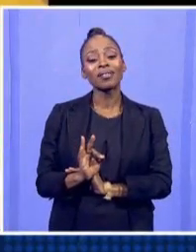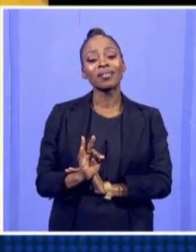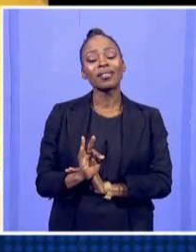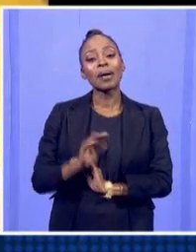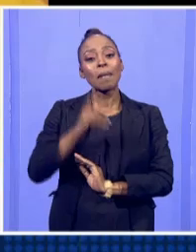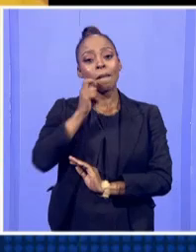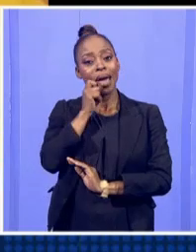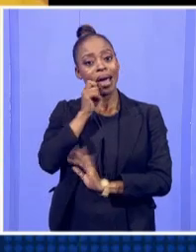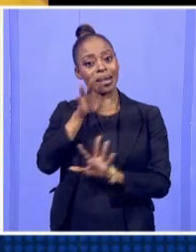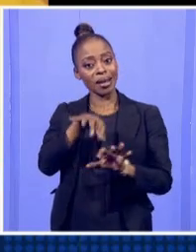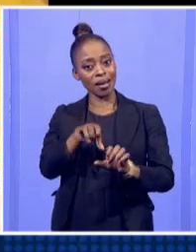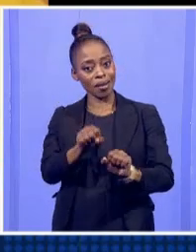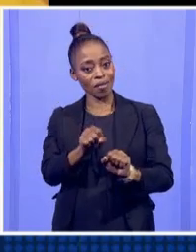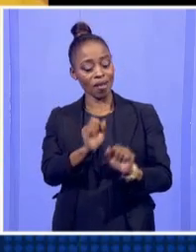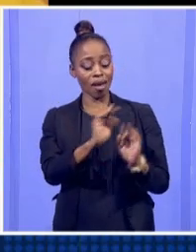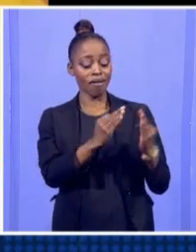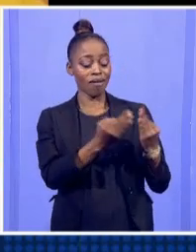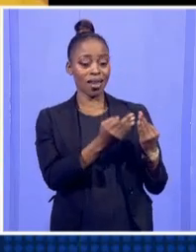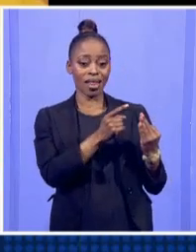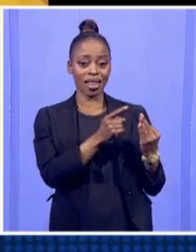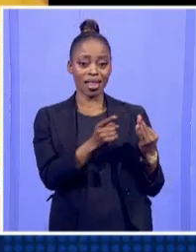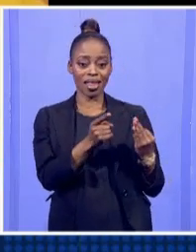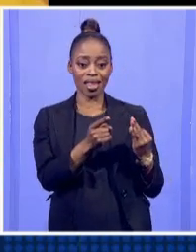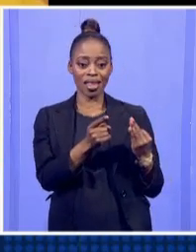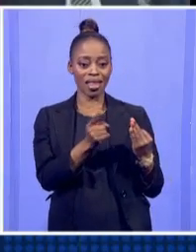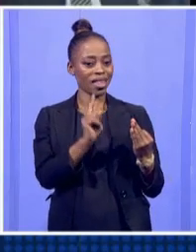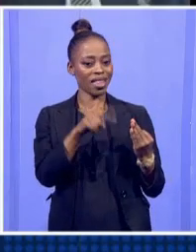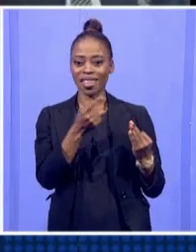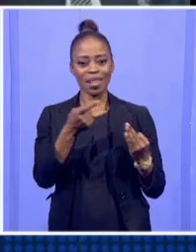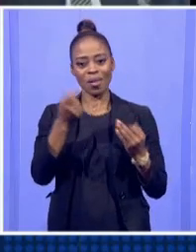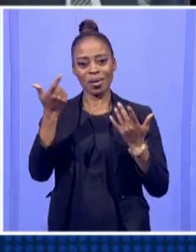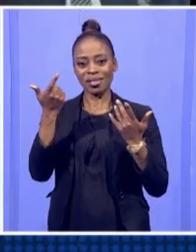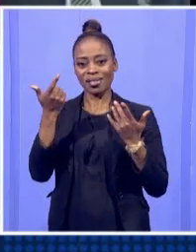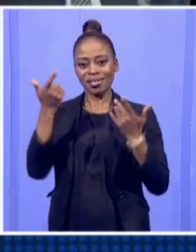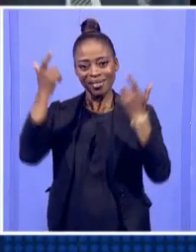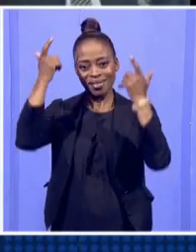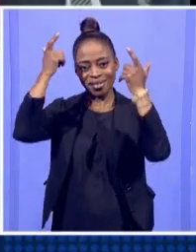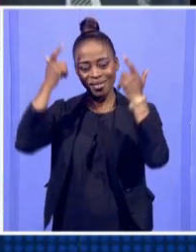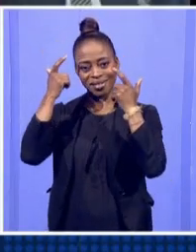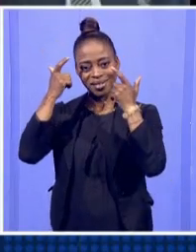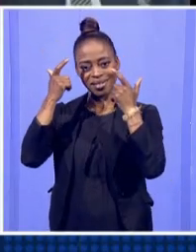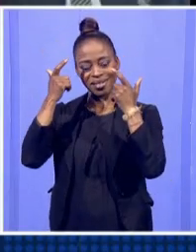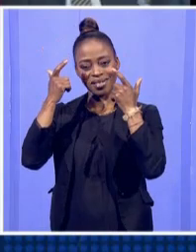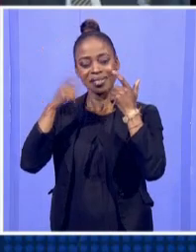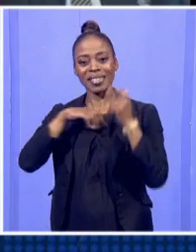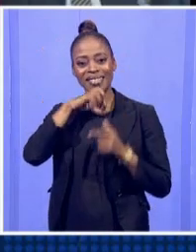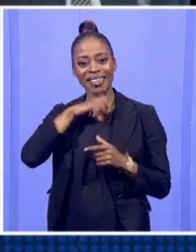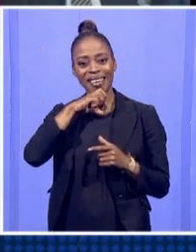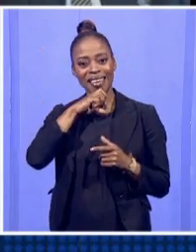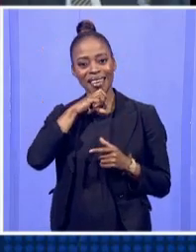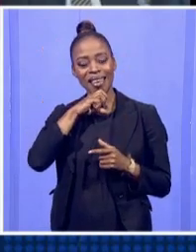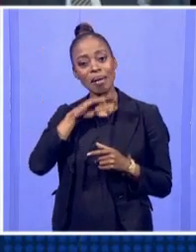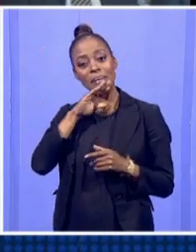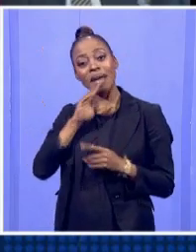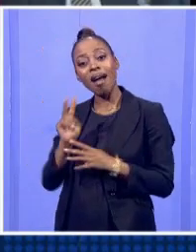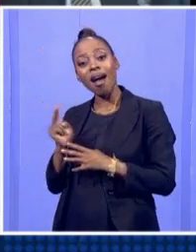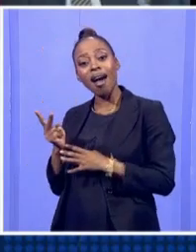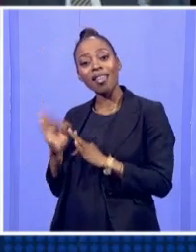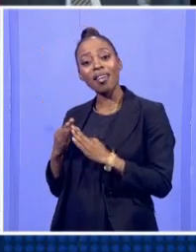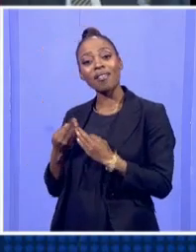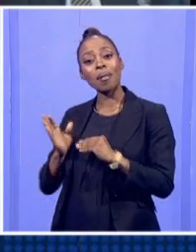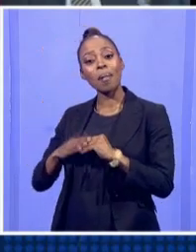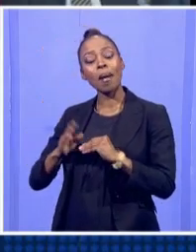throne, the Modjadji family is not eligible to be that king, which means the other family members, they specifically cited